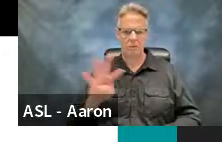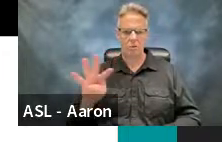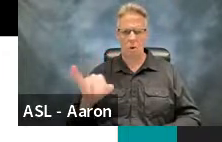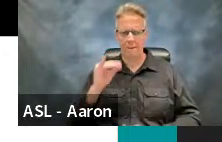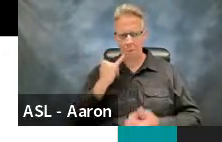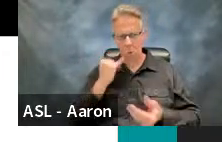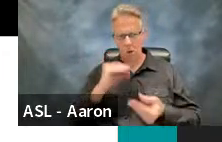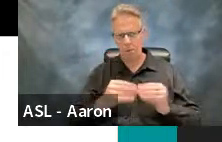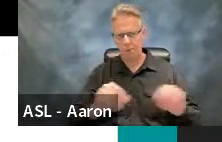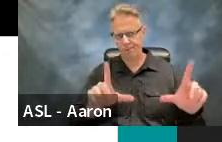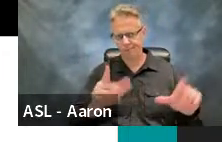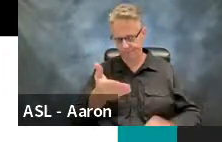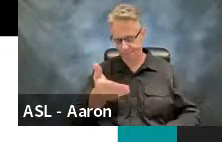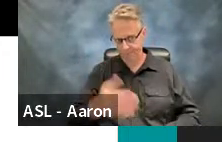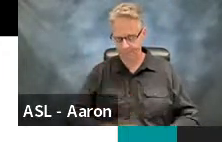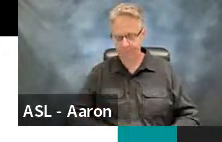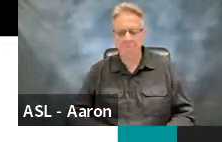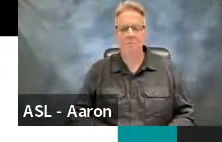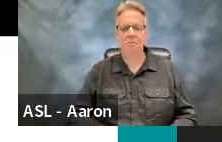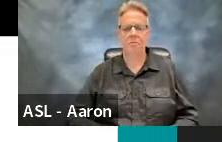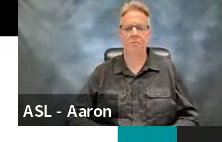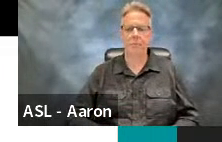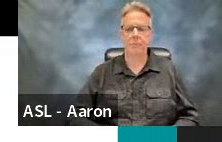360-329-6744. Next slide, please.